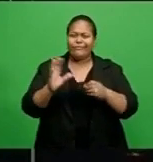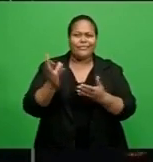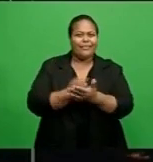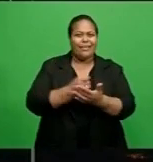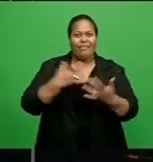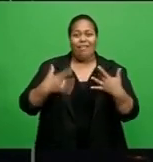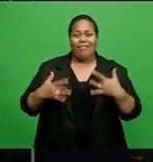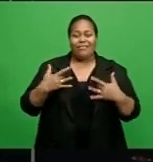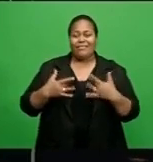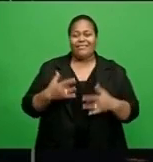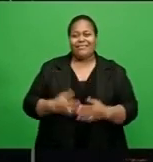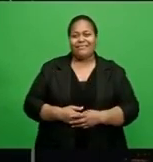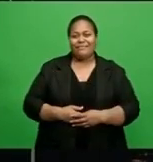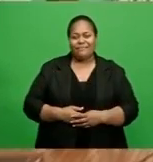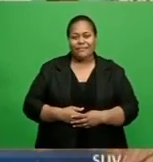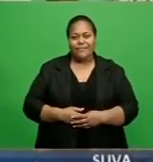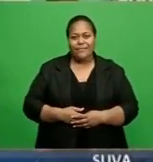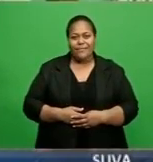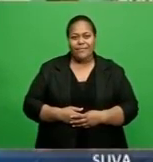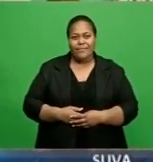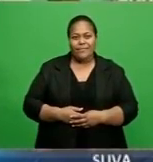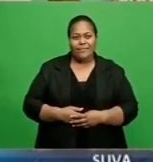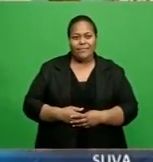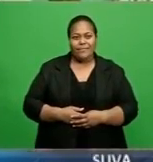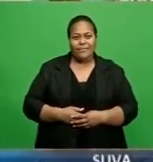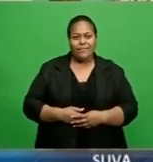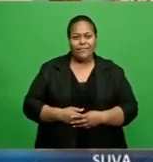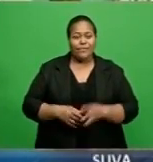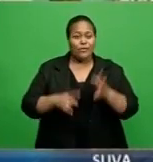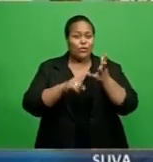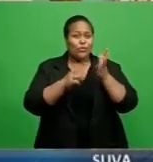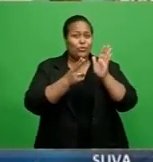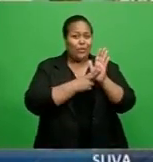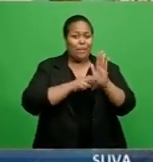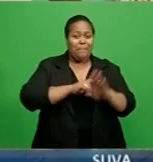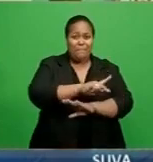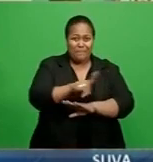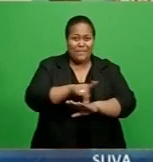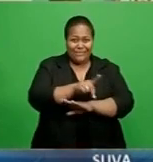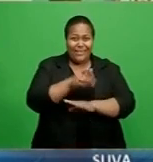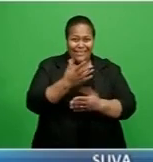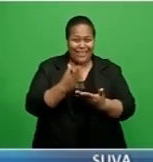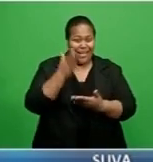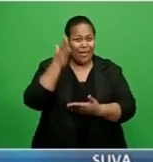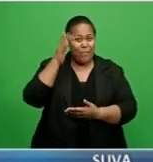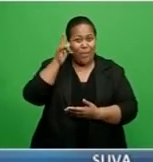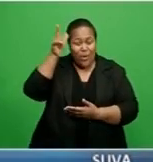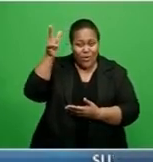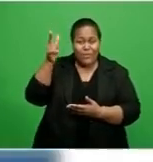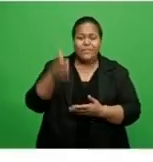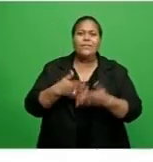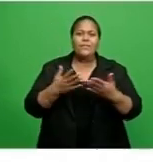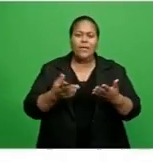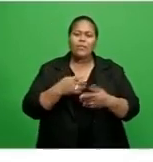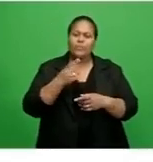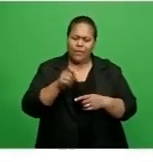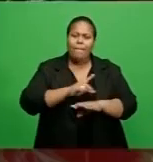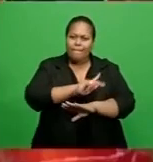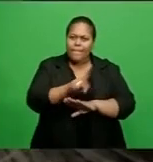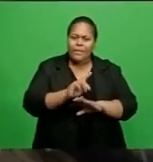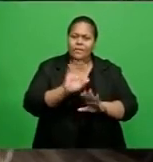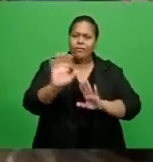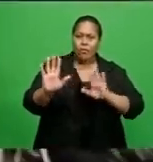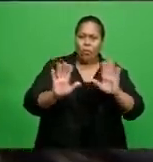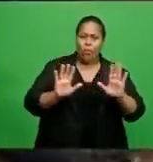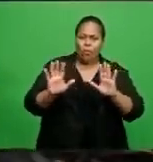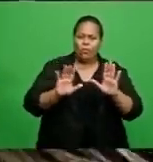with the details. The UN Pacific Resident Coordinator says the Pacific Unite virtual concert is a call through music and art